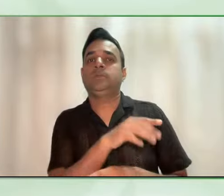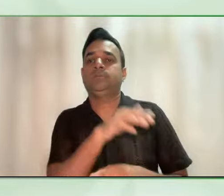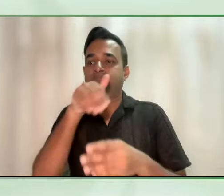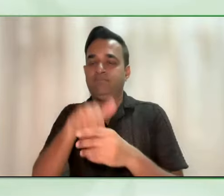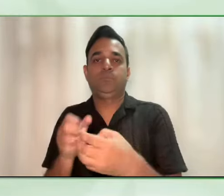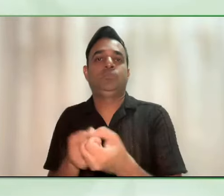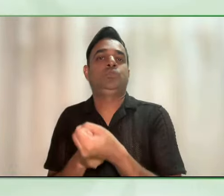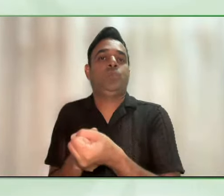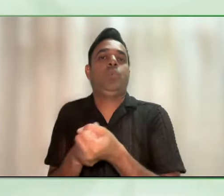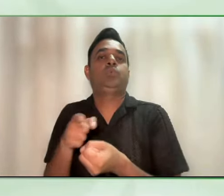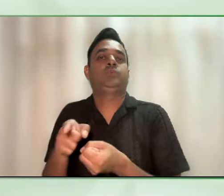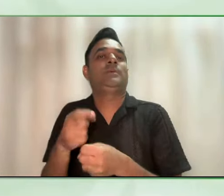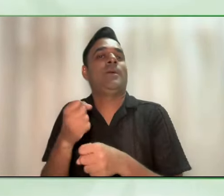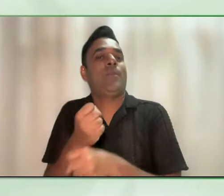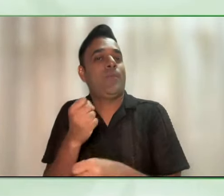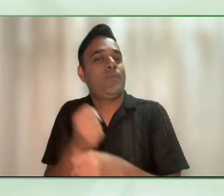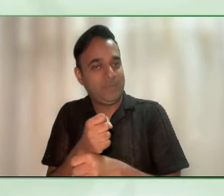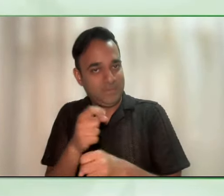to their workers.